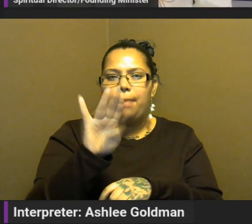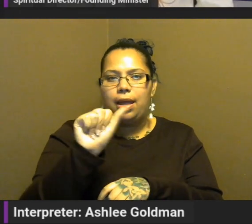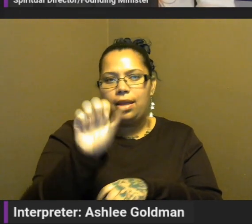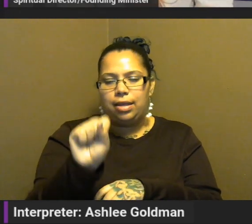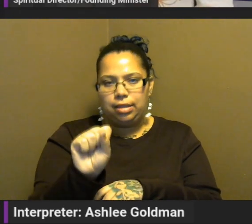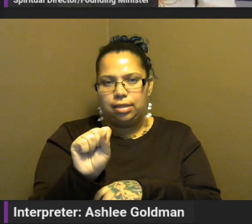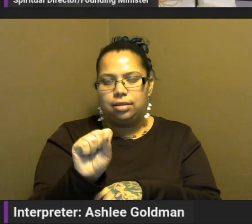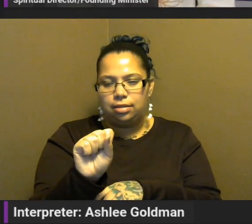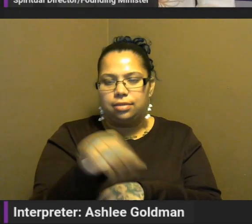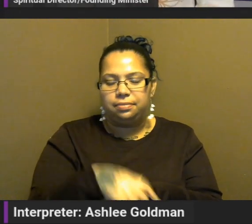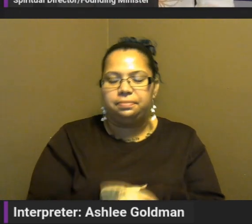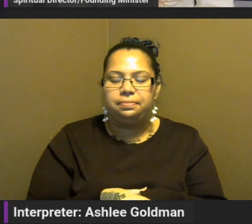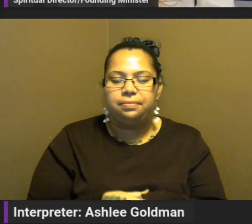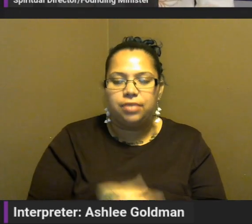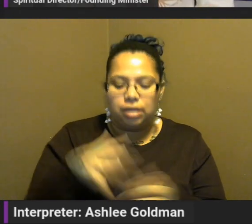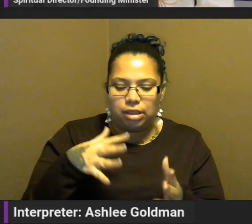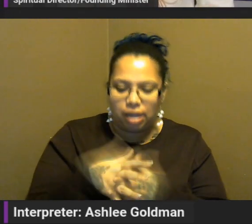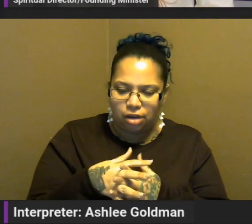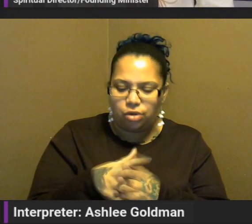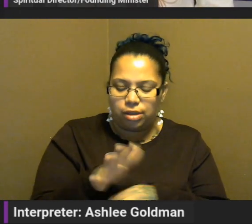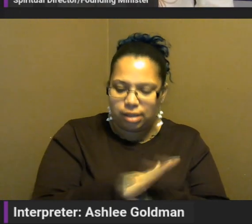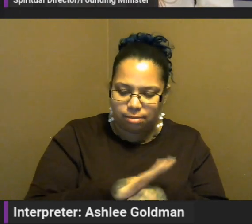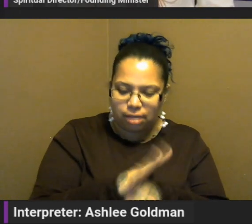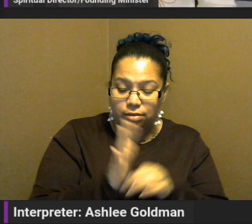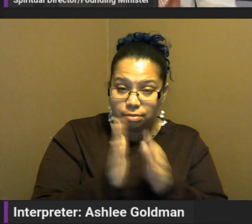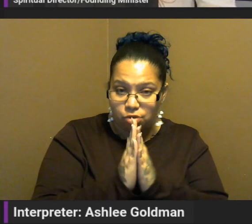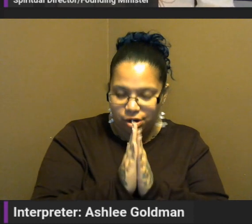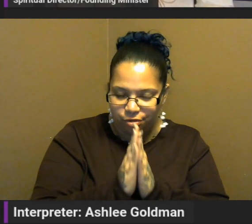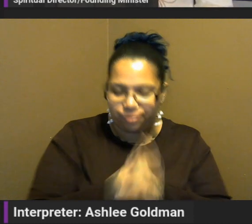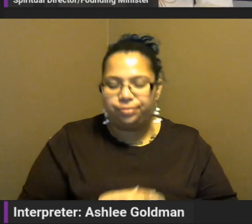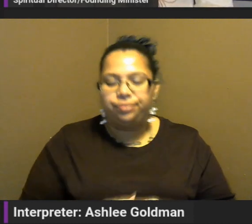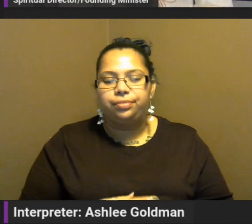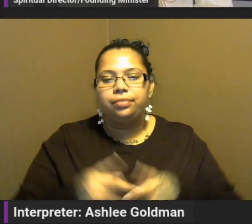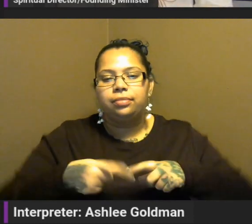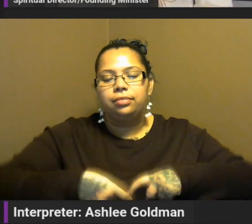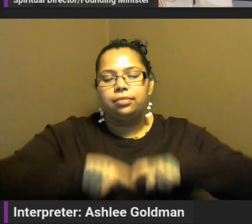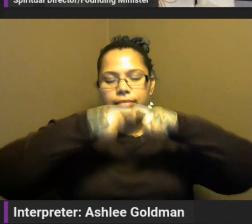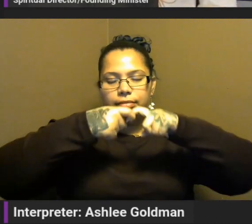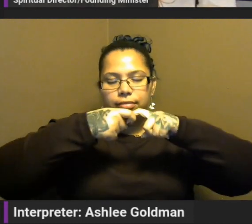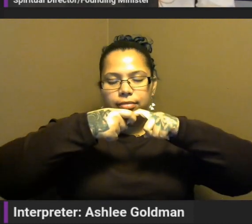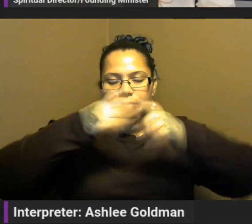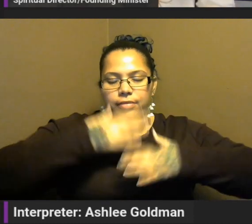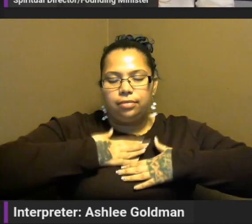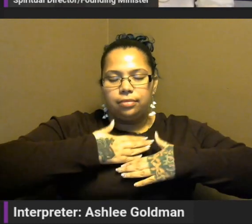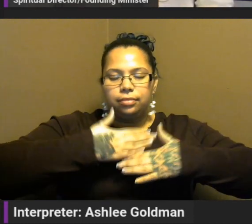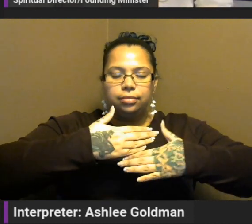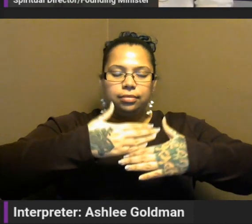Now, let us anchor into that space of prayer. Pause and breathe.